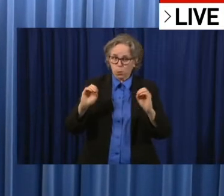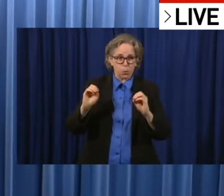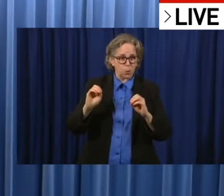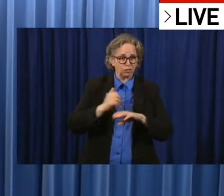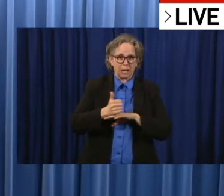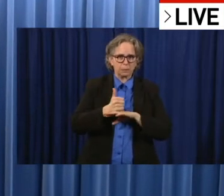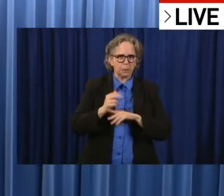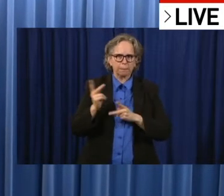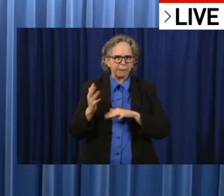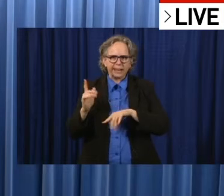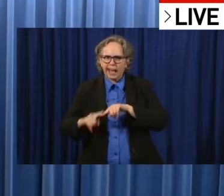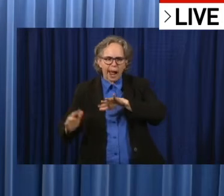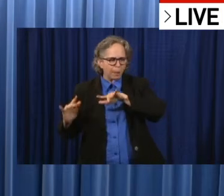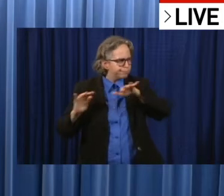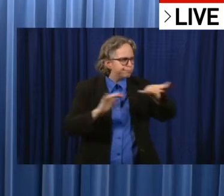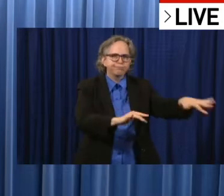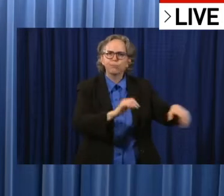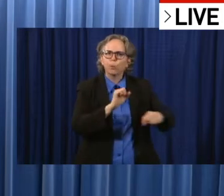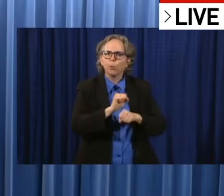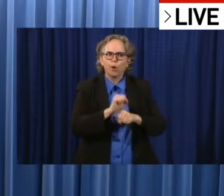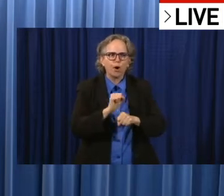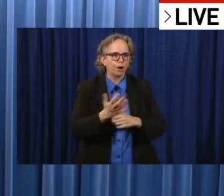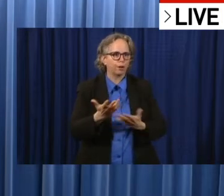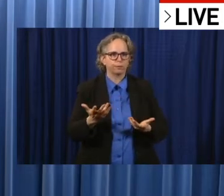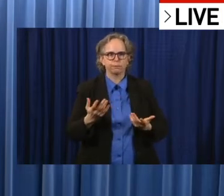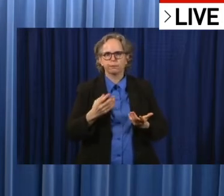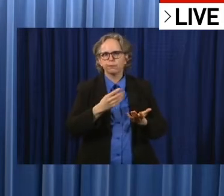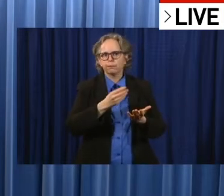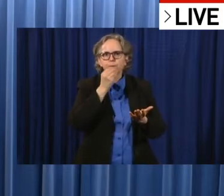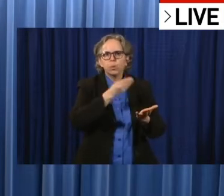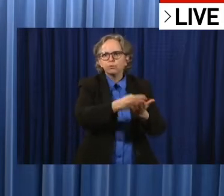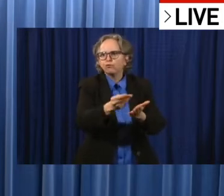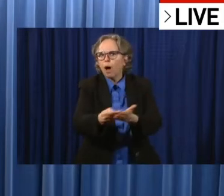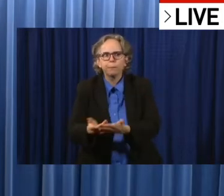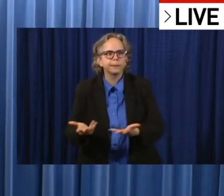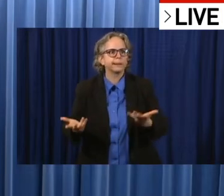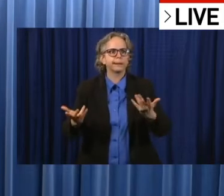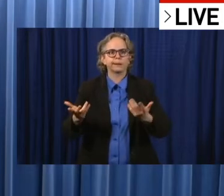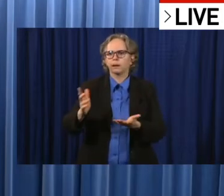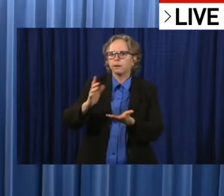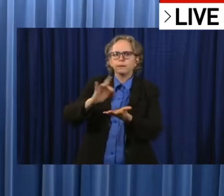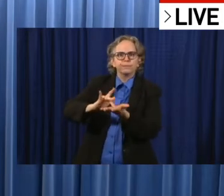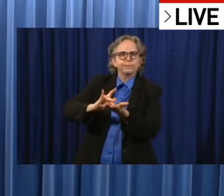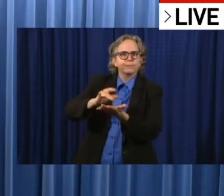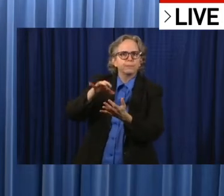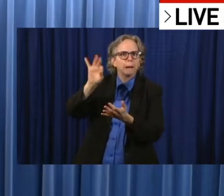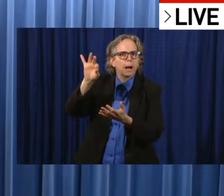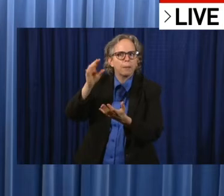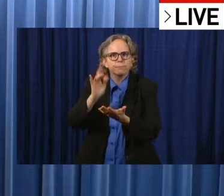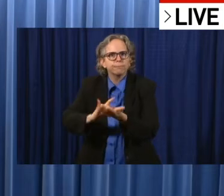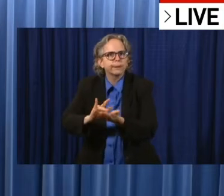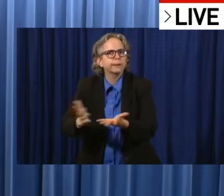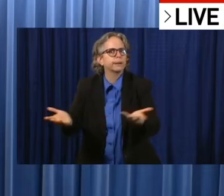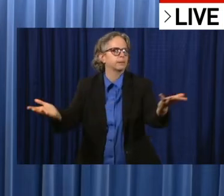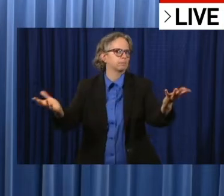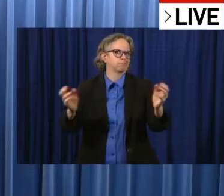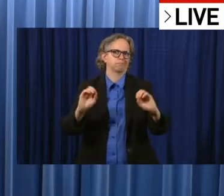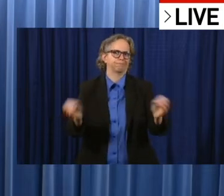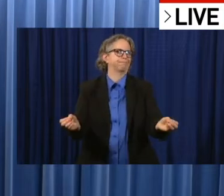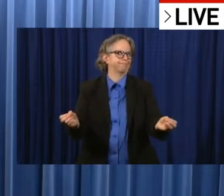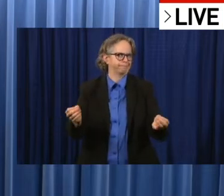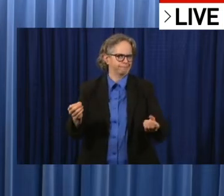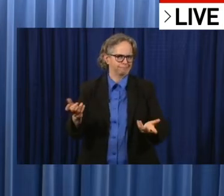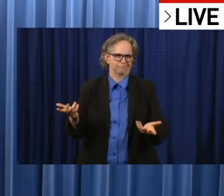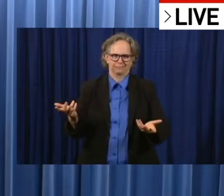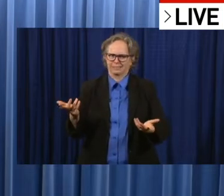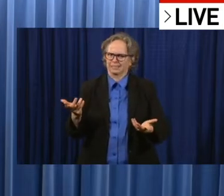get to their jobs, to the grocery store, pharmacy, and that's what they